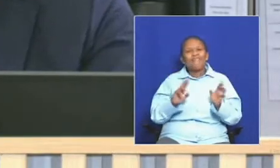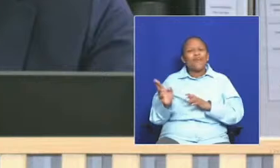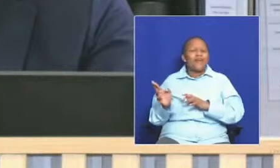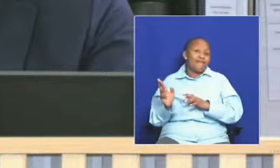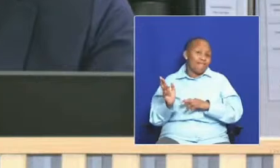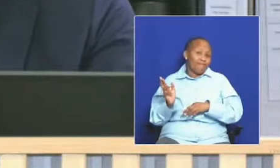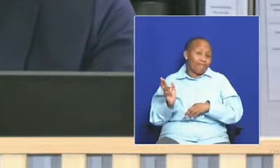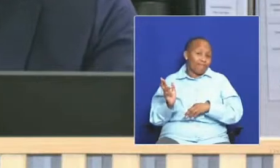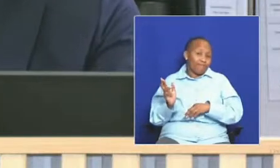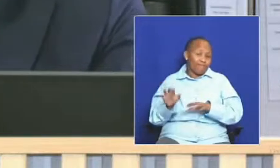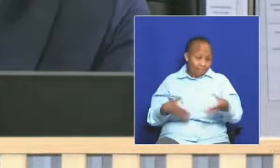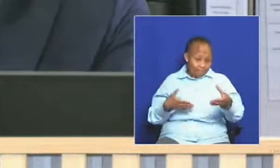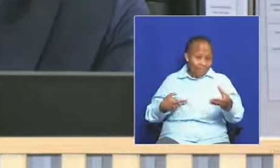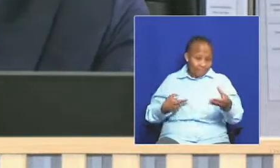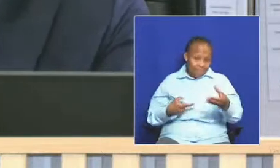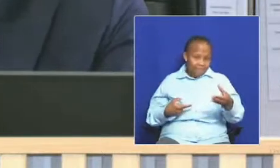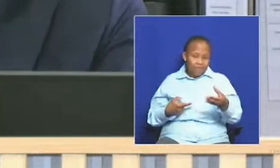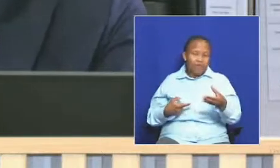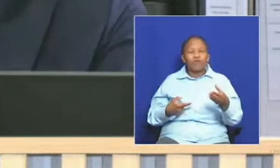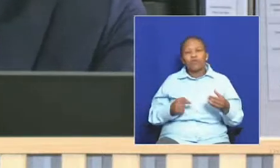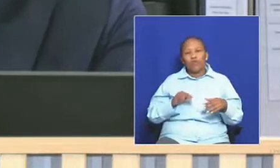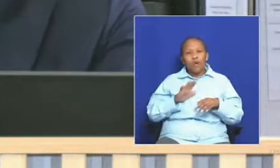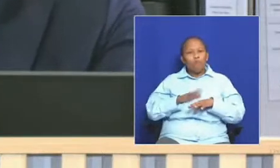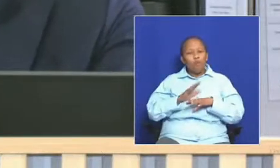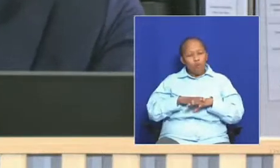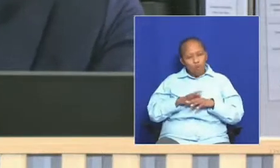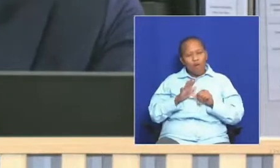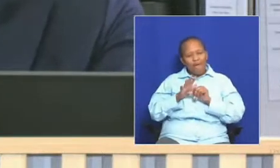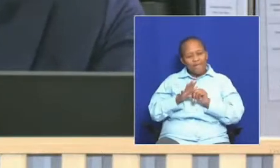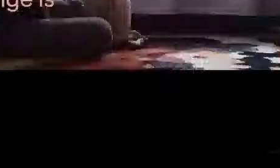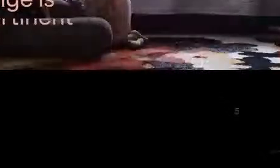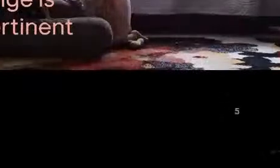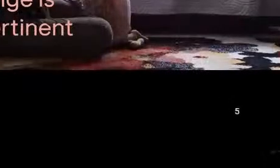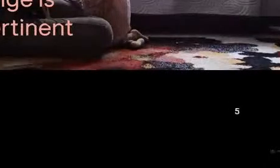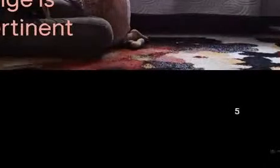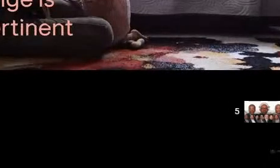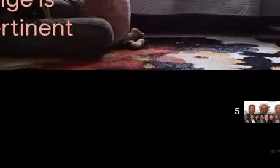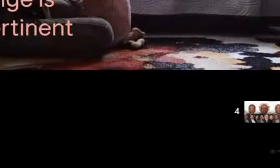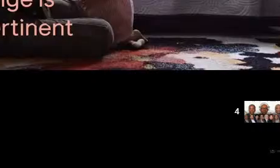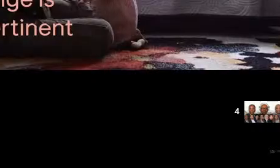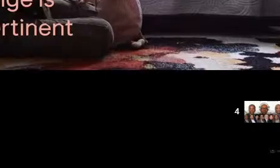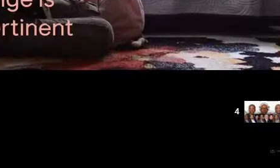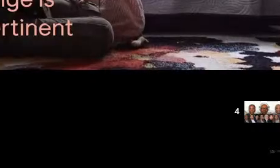point he's making, as to how in practical terms